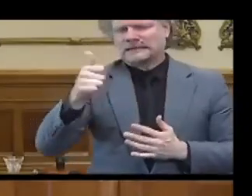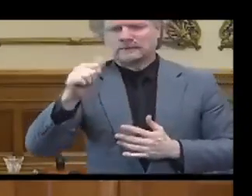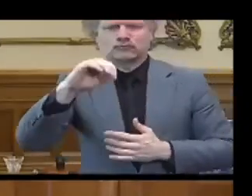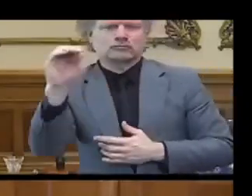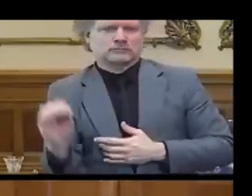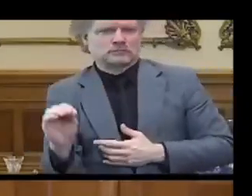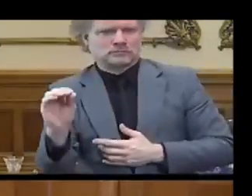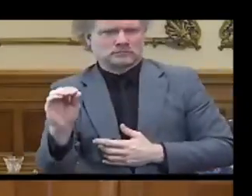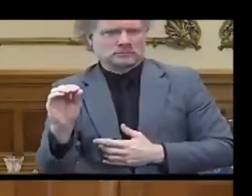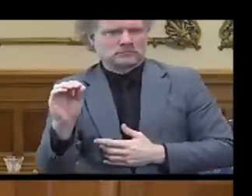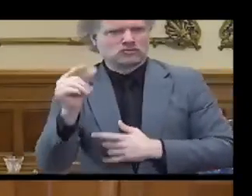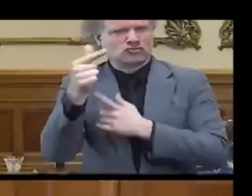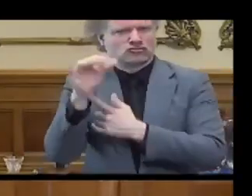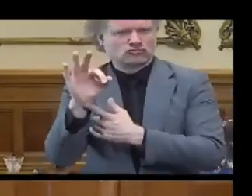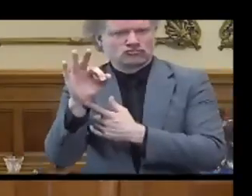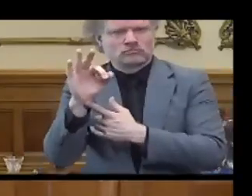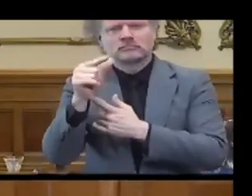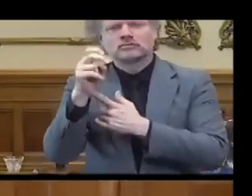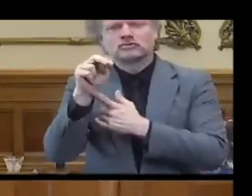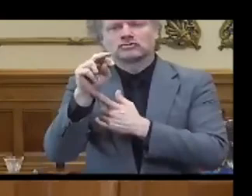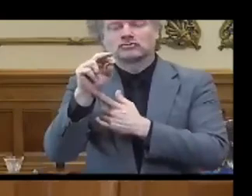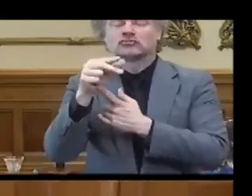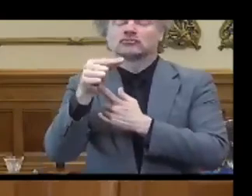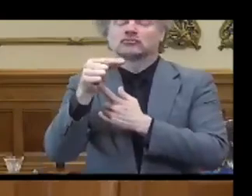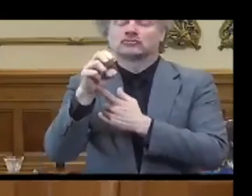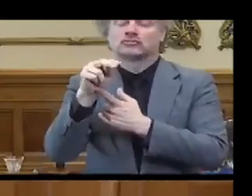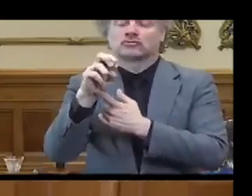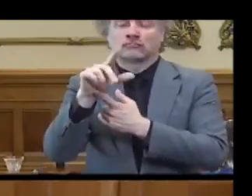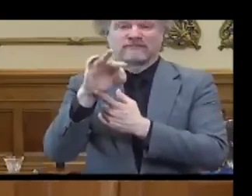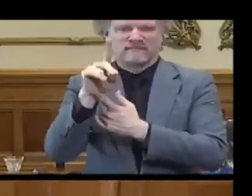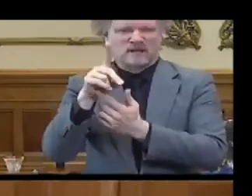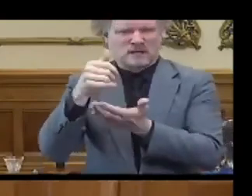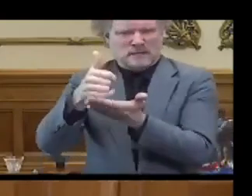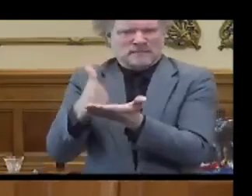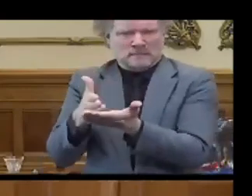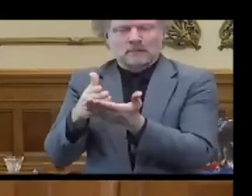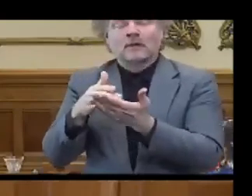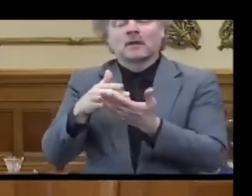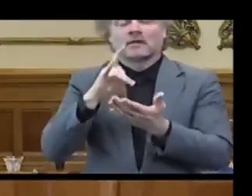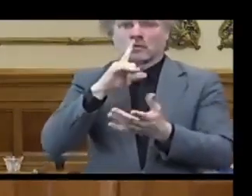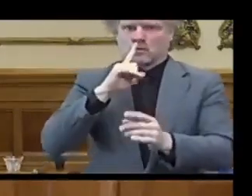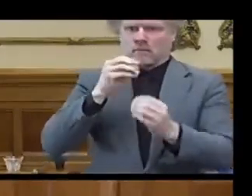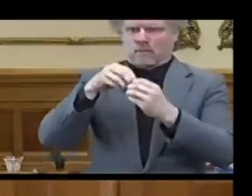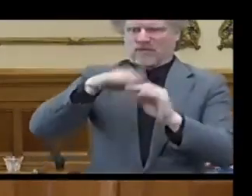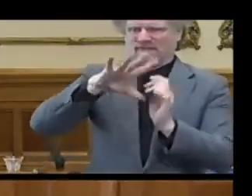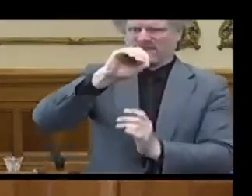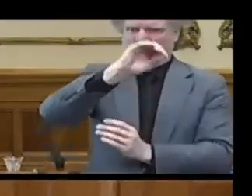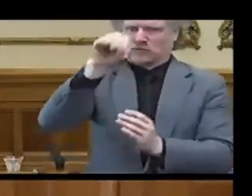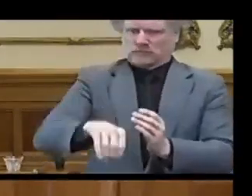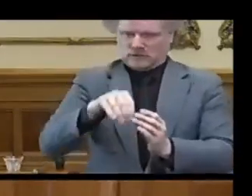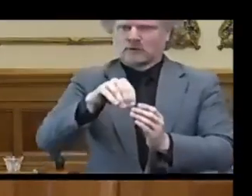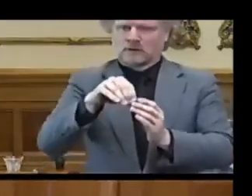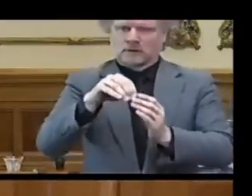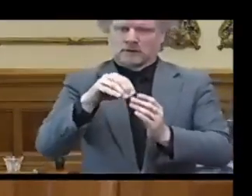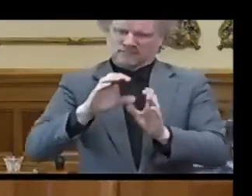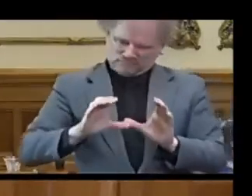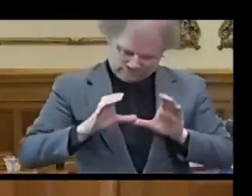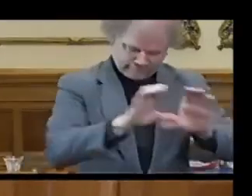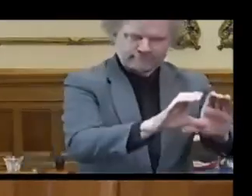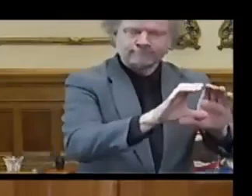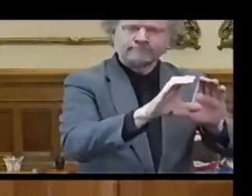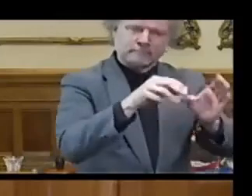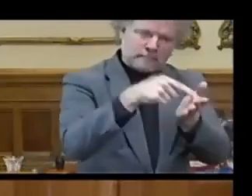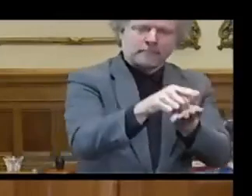10% of the general fund budget. So right there alone, the commitment of those dollars, over 50% of the general fund budget goes to